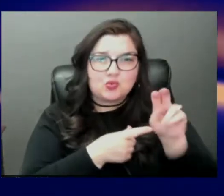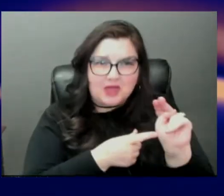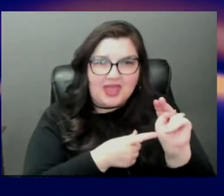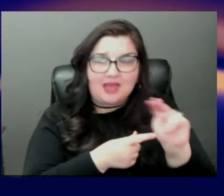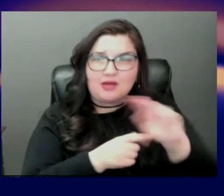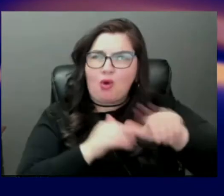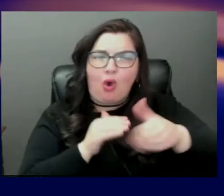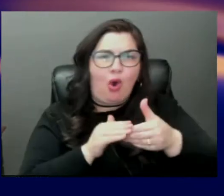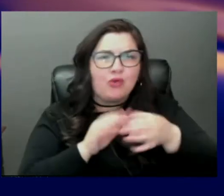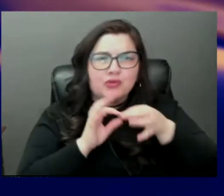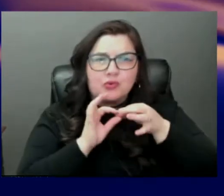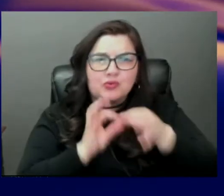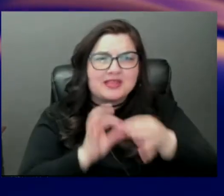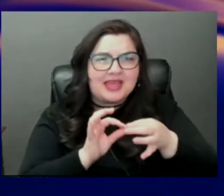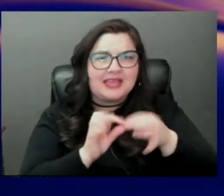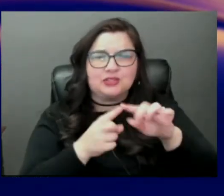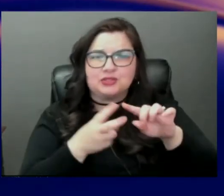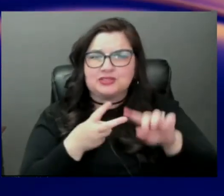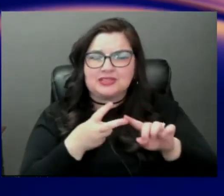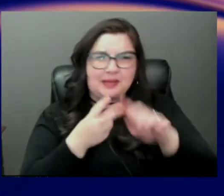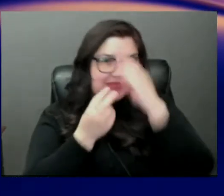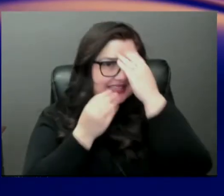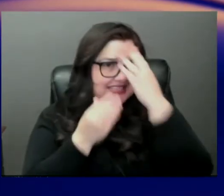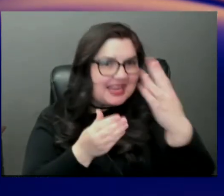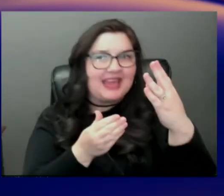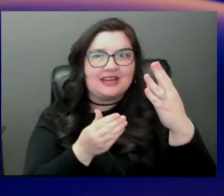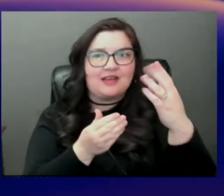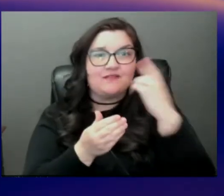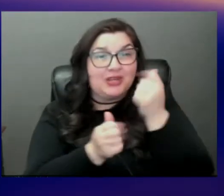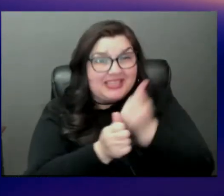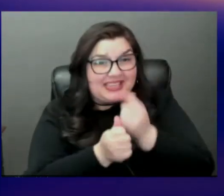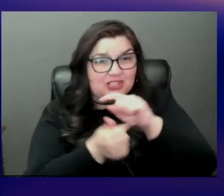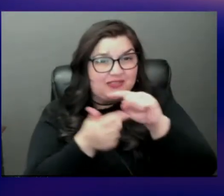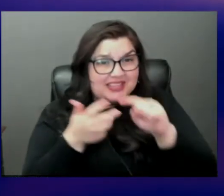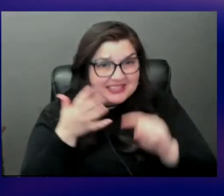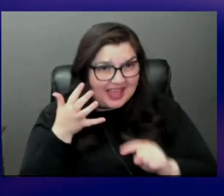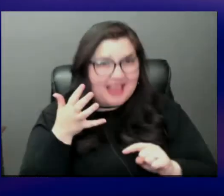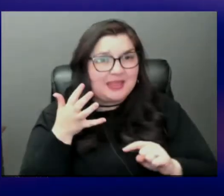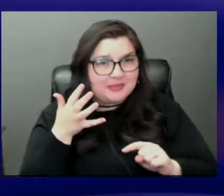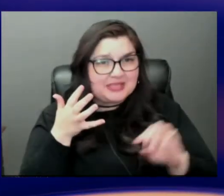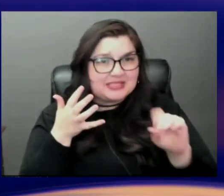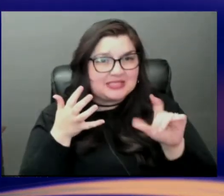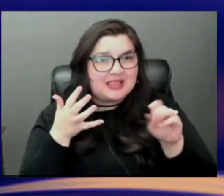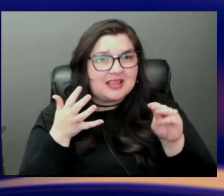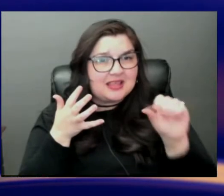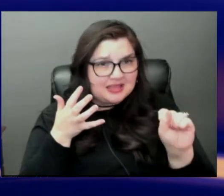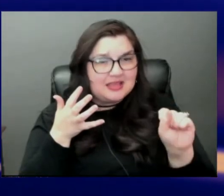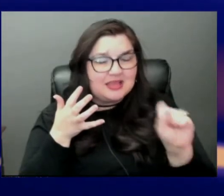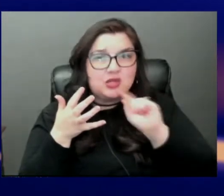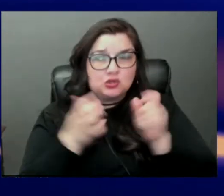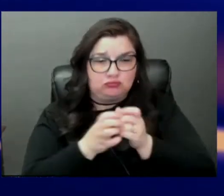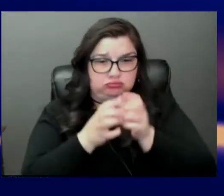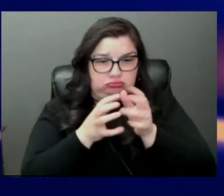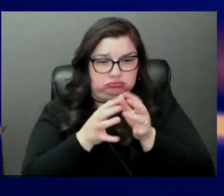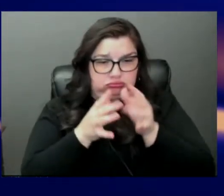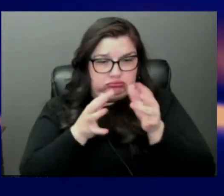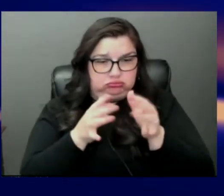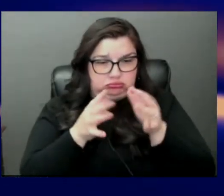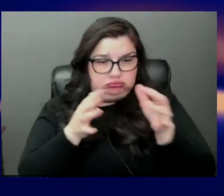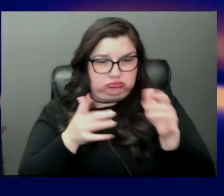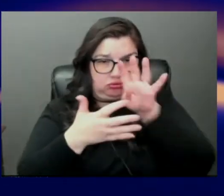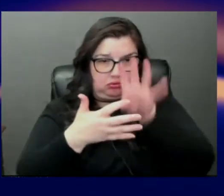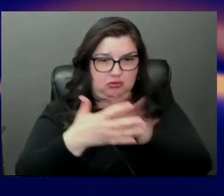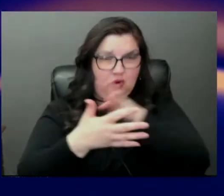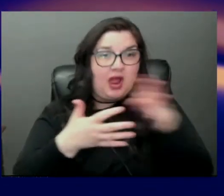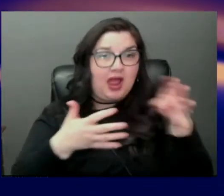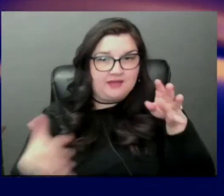as where data for each of those elements reside. So as you build out the entities into a graph and then